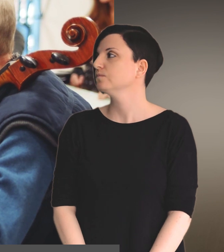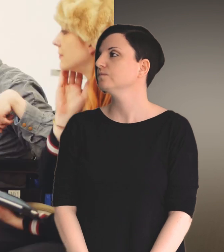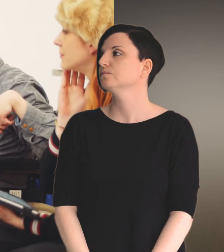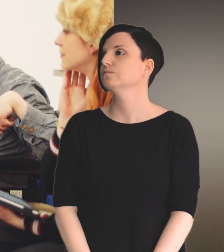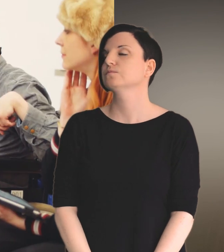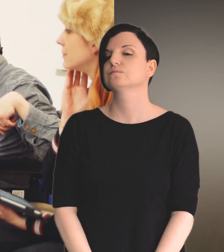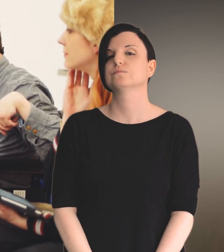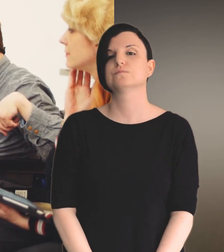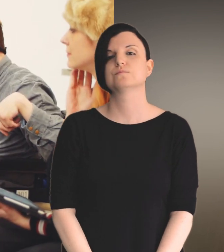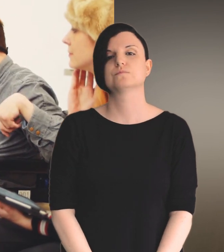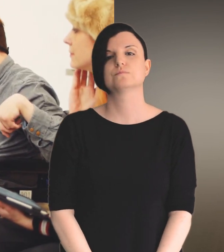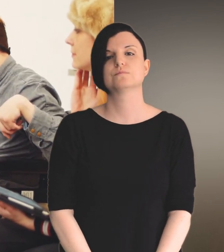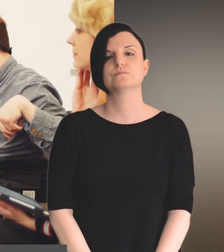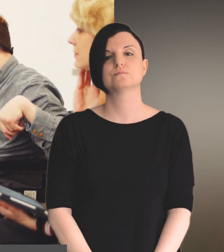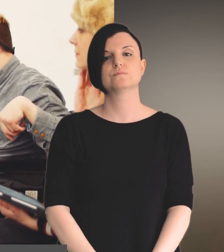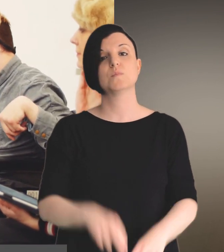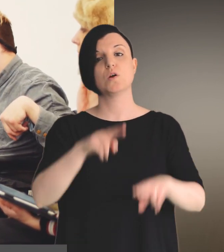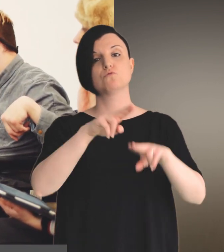Ensemble.